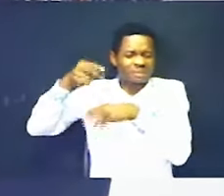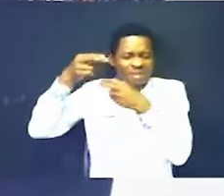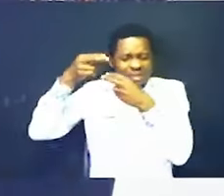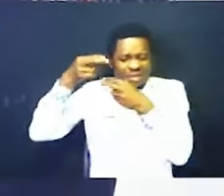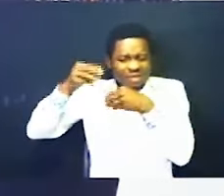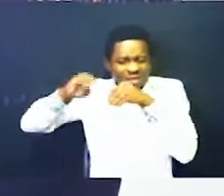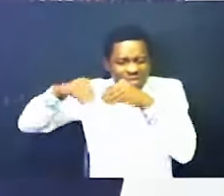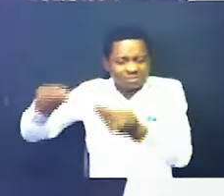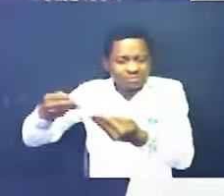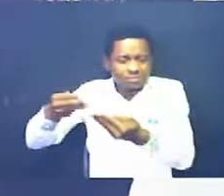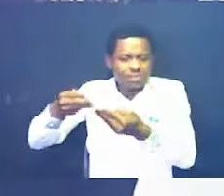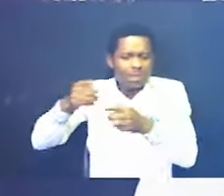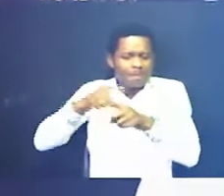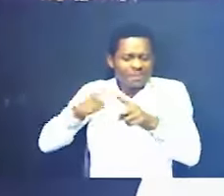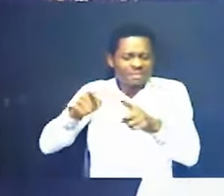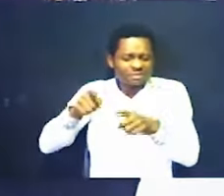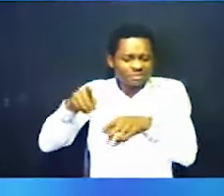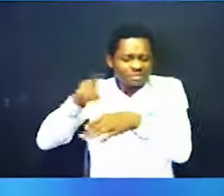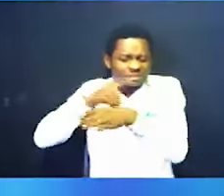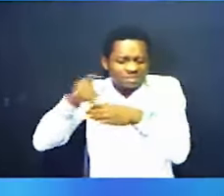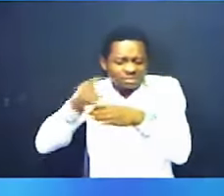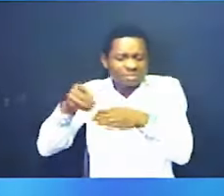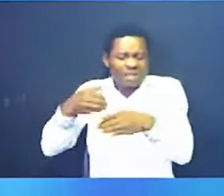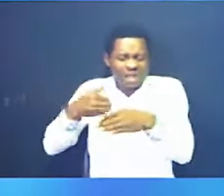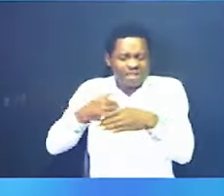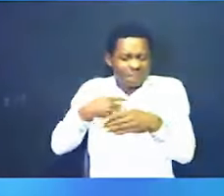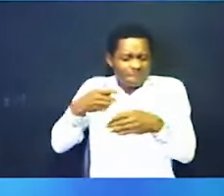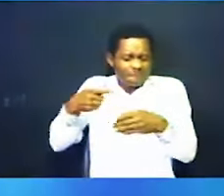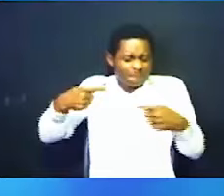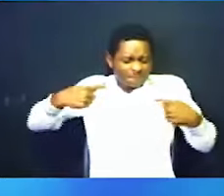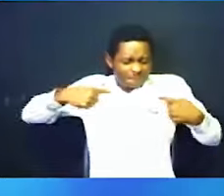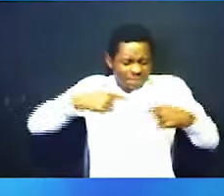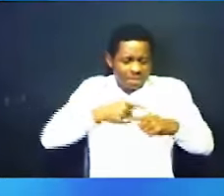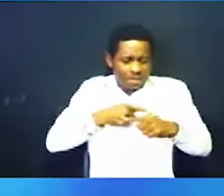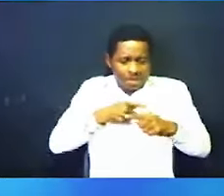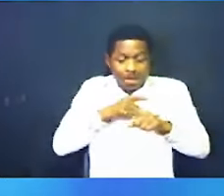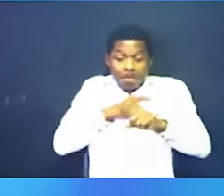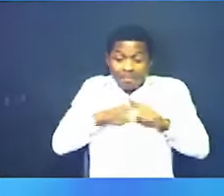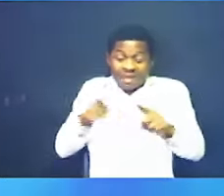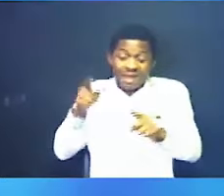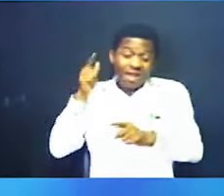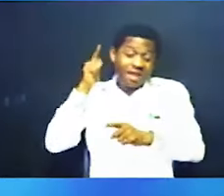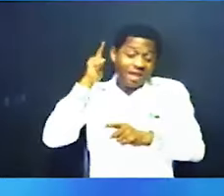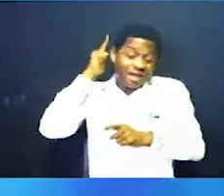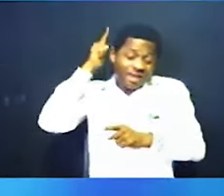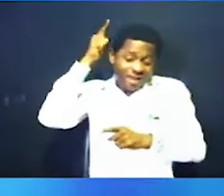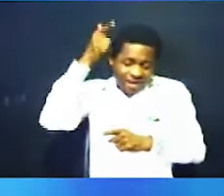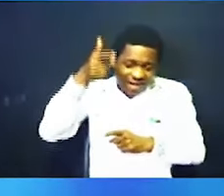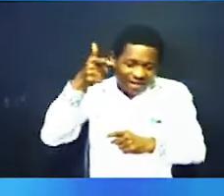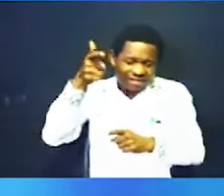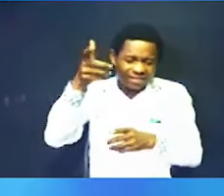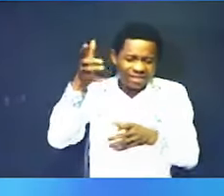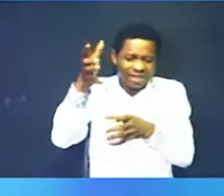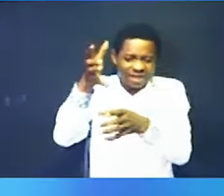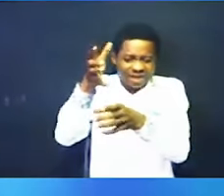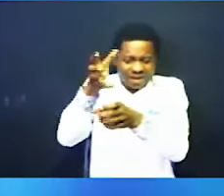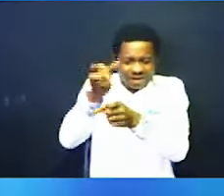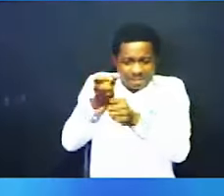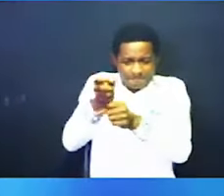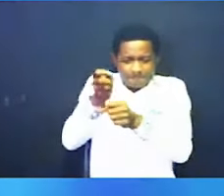but painful. Later on, however, it produces a harvest of